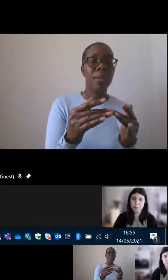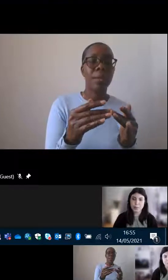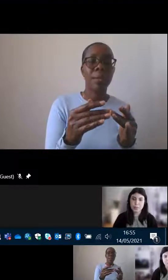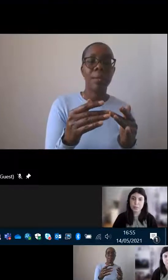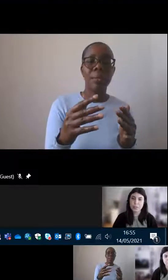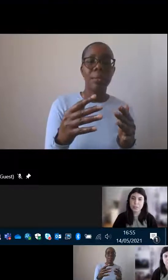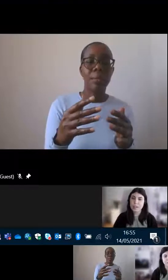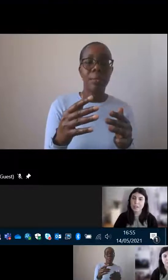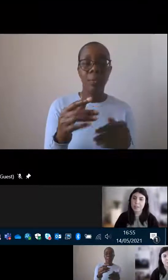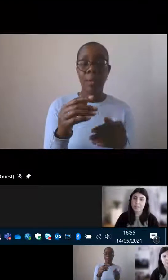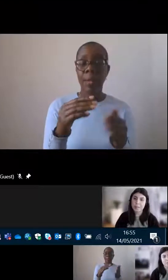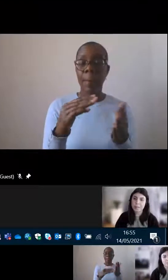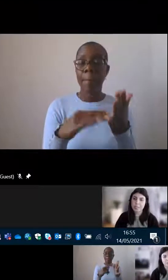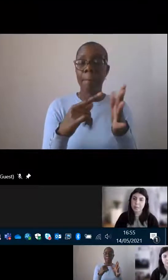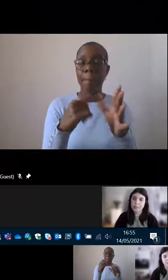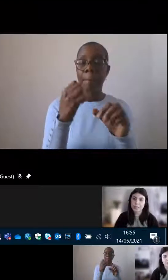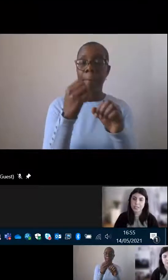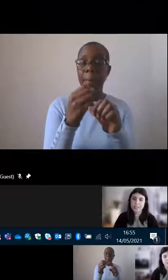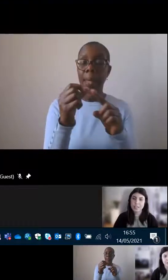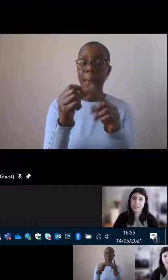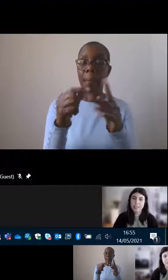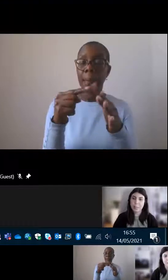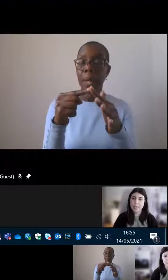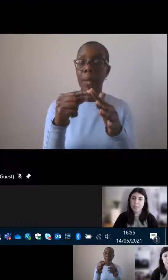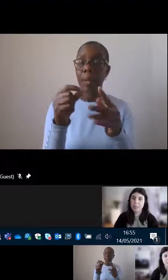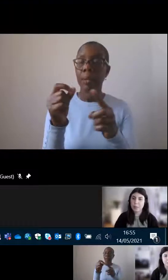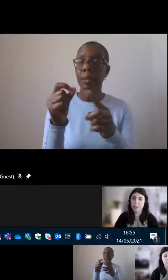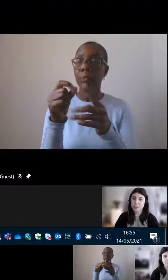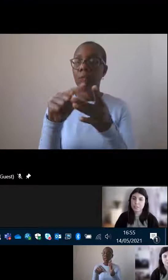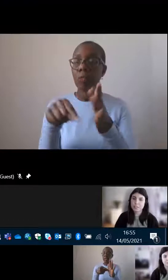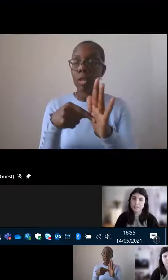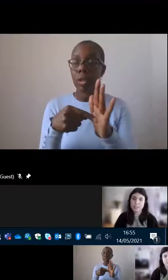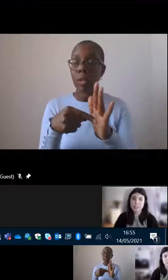contact@themagpieproject.org. And also they have a website which is